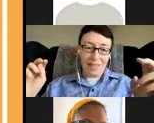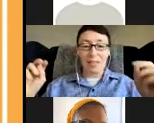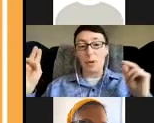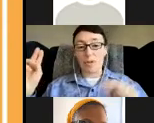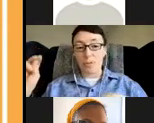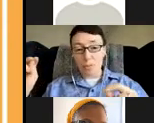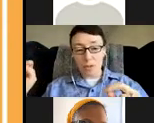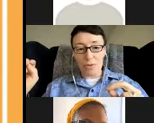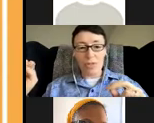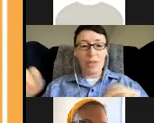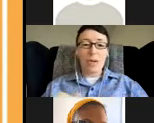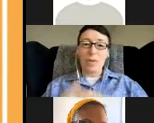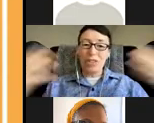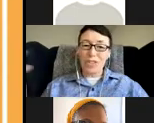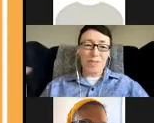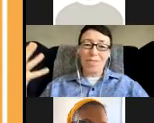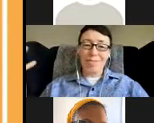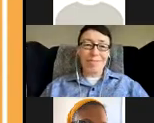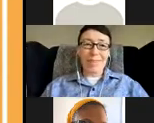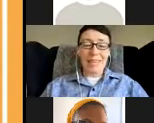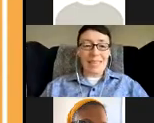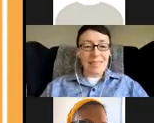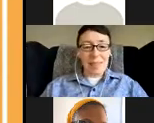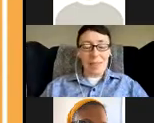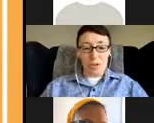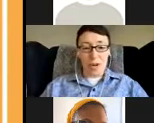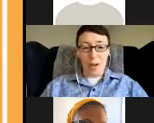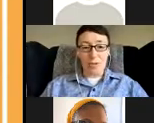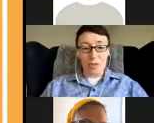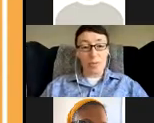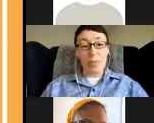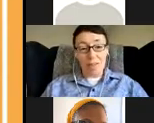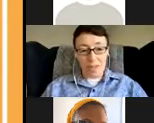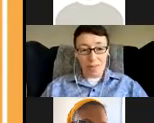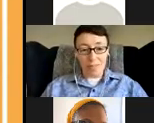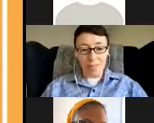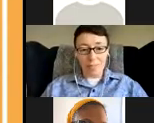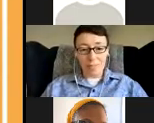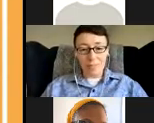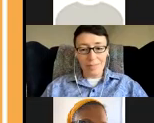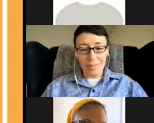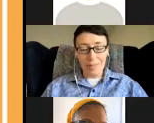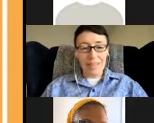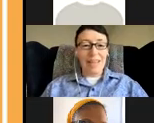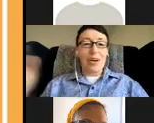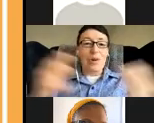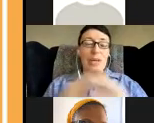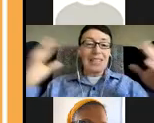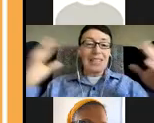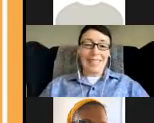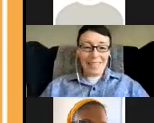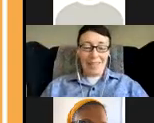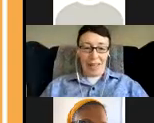neglect as opposed to abuse, which can easily be ascribed to poverty, we